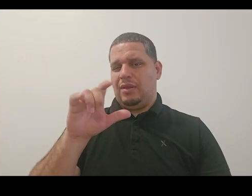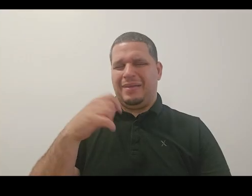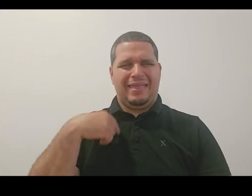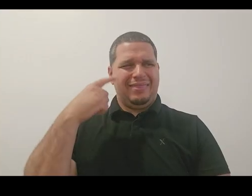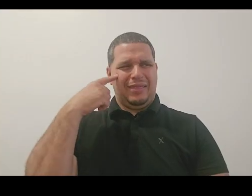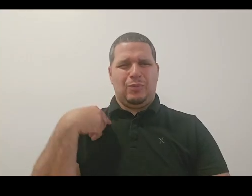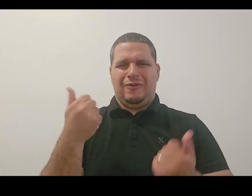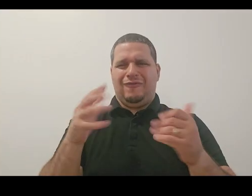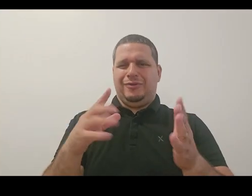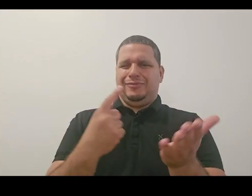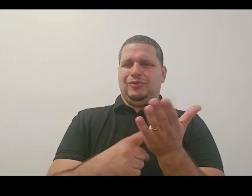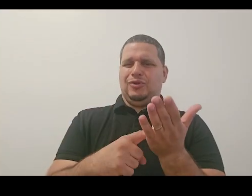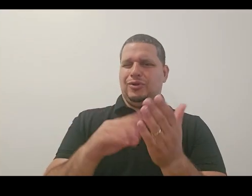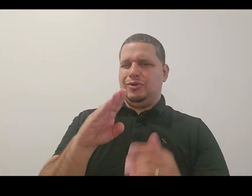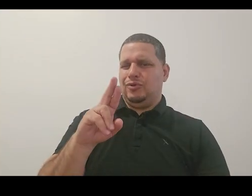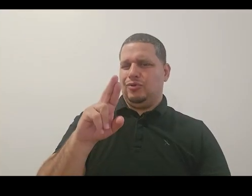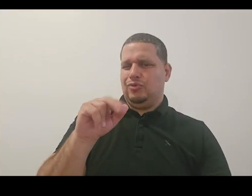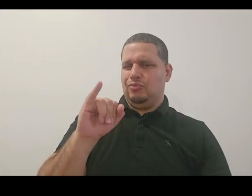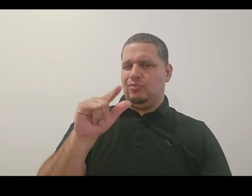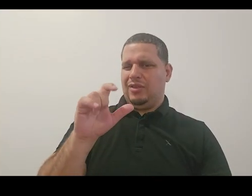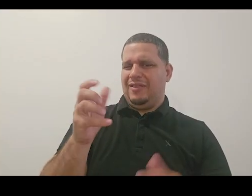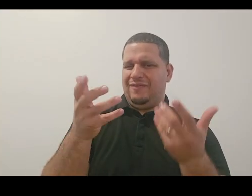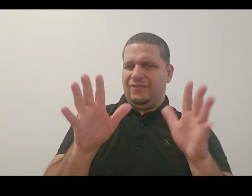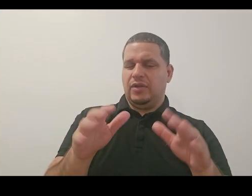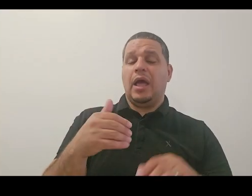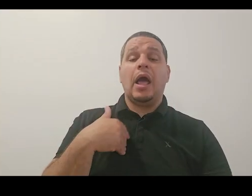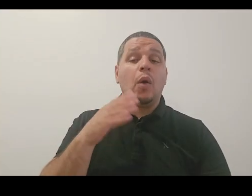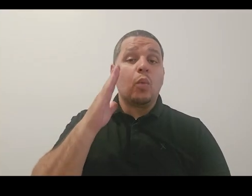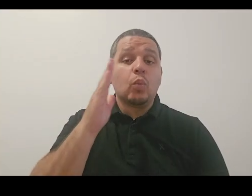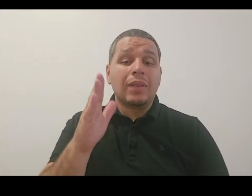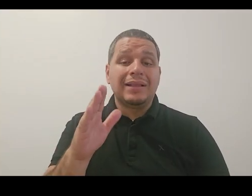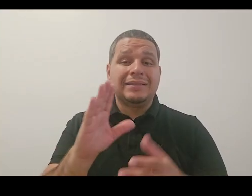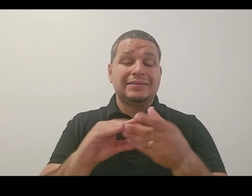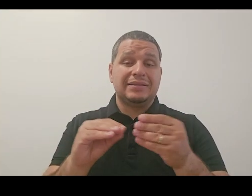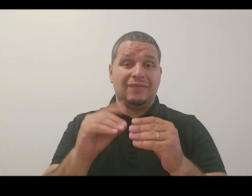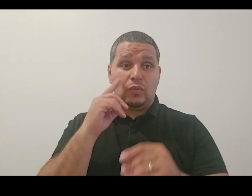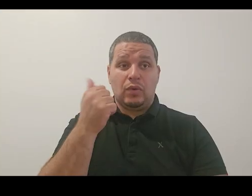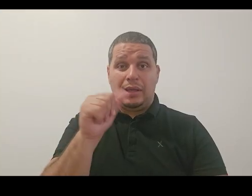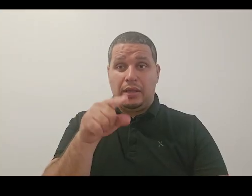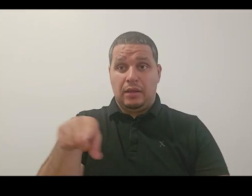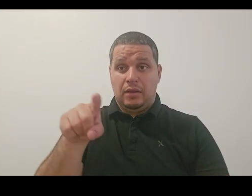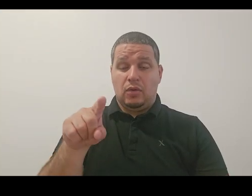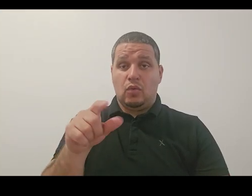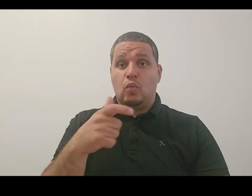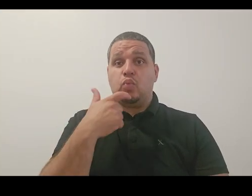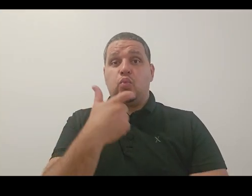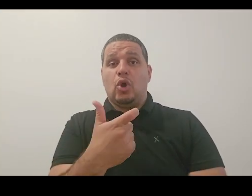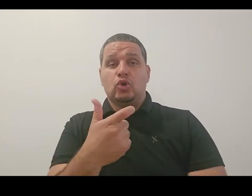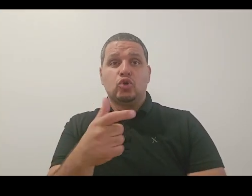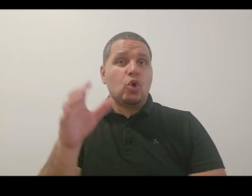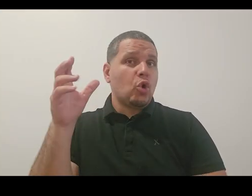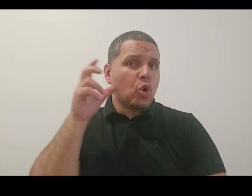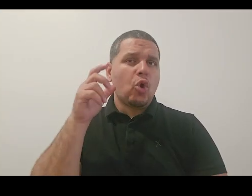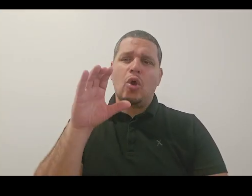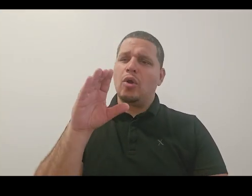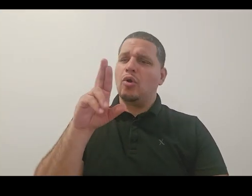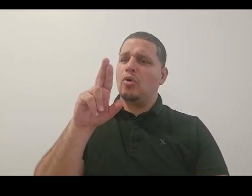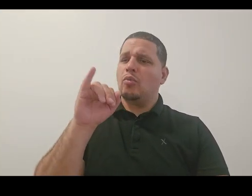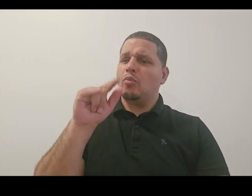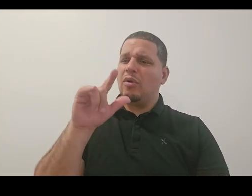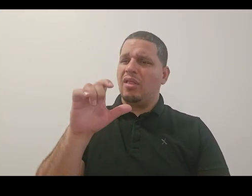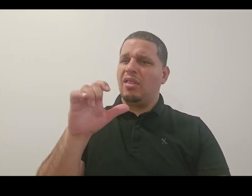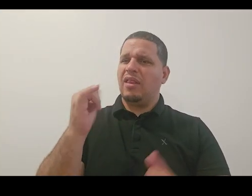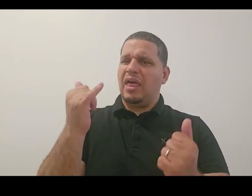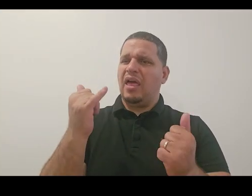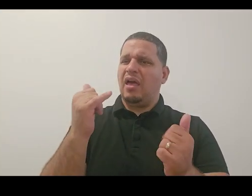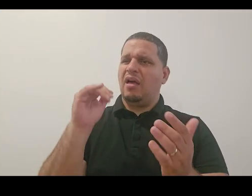of explored Braille a little bit. I will say, for anybody that's watching that's heard that maybe Braille is